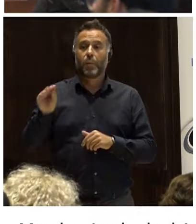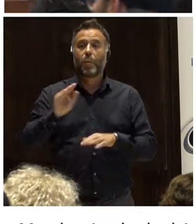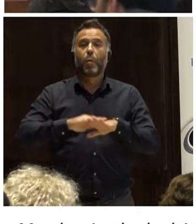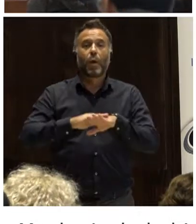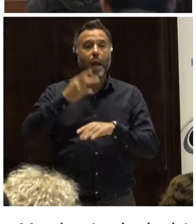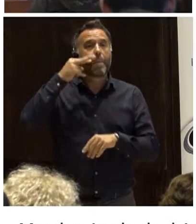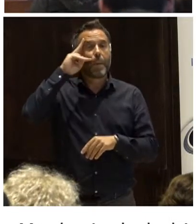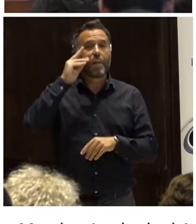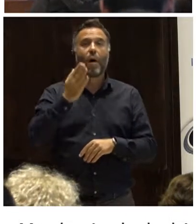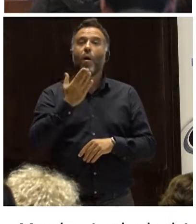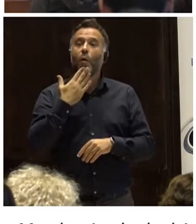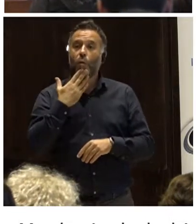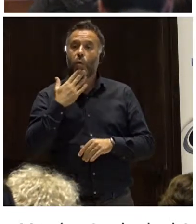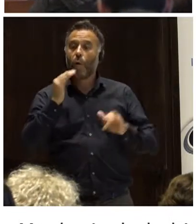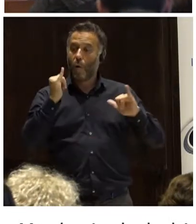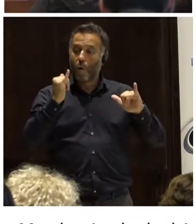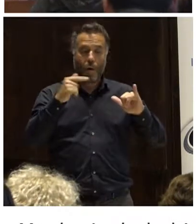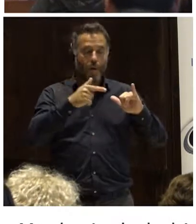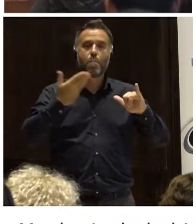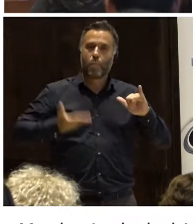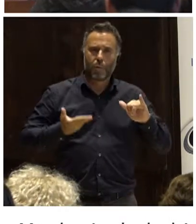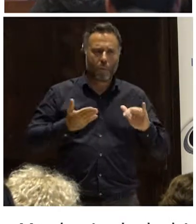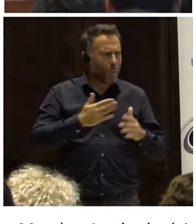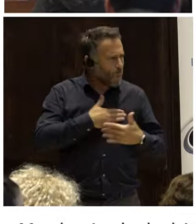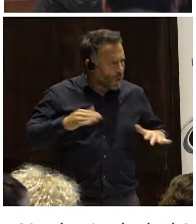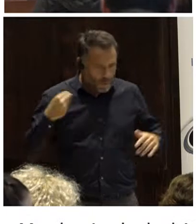again? Any of you?